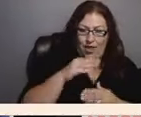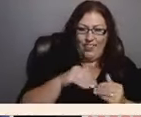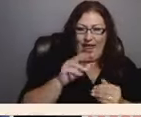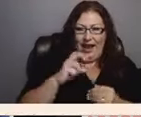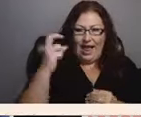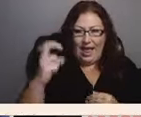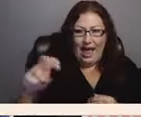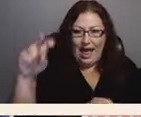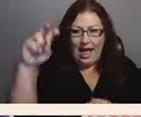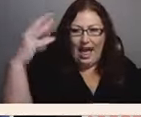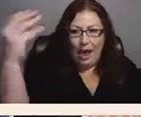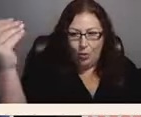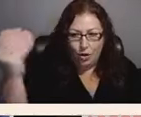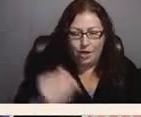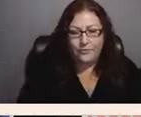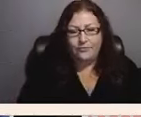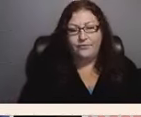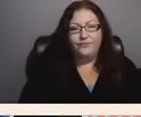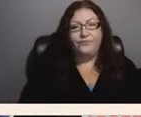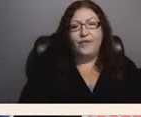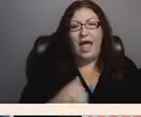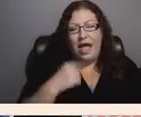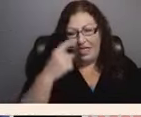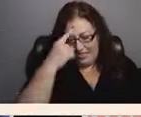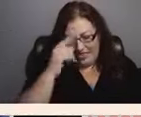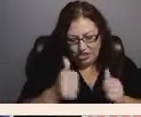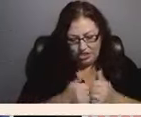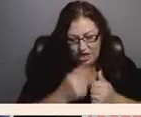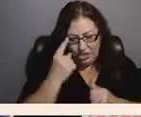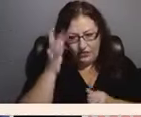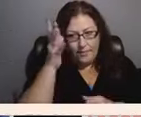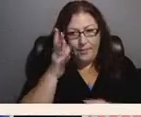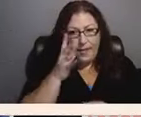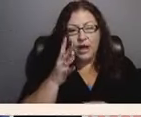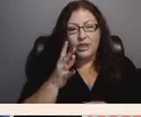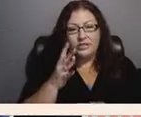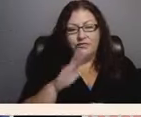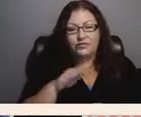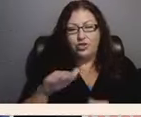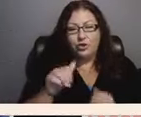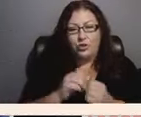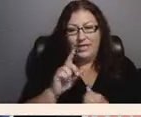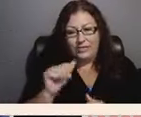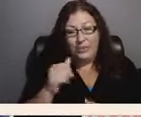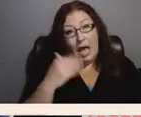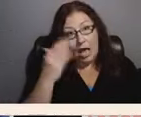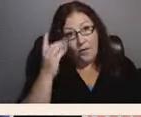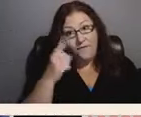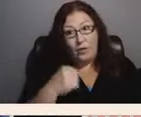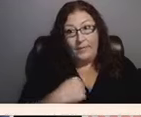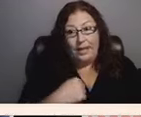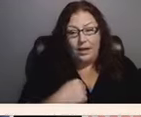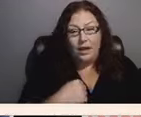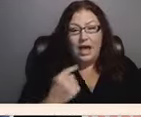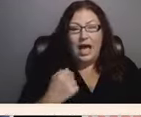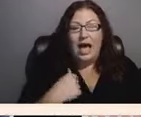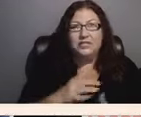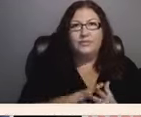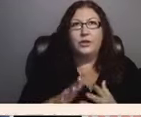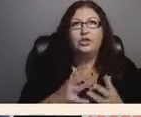And I think a challenge for parents of children with disabilities, and I know it was for me, I spent so much